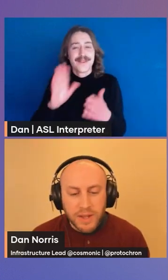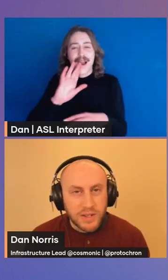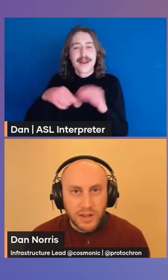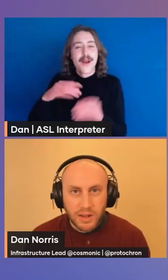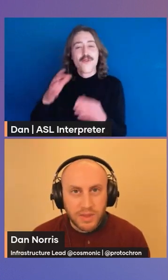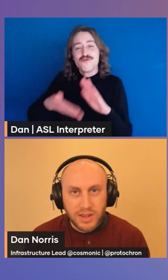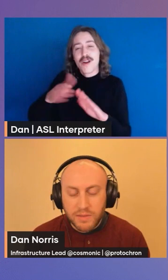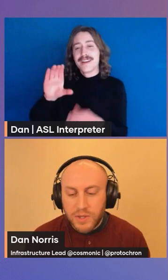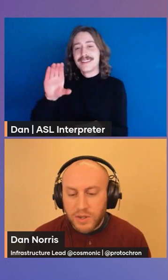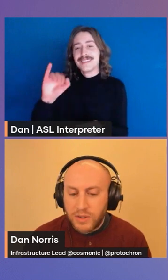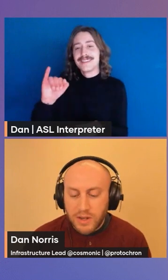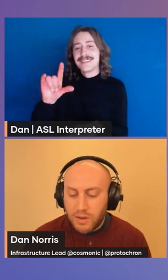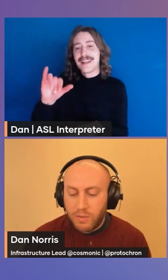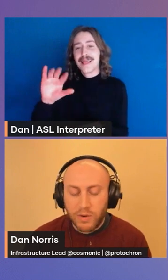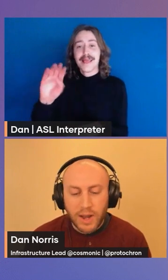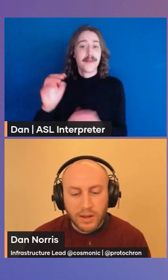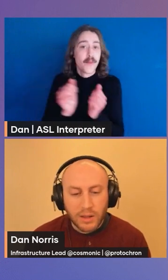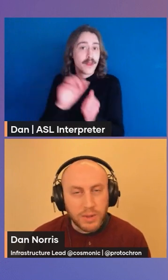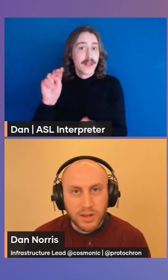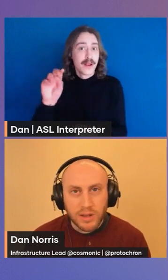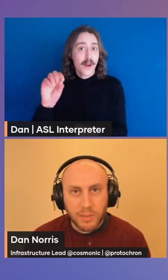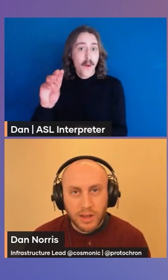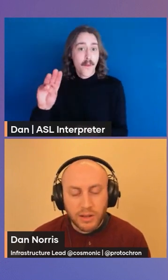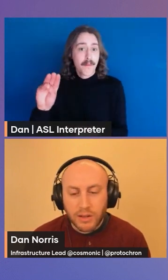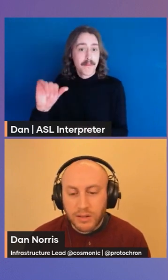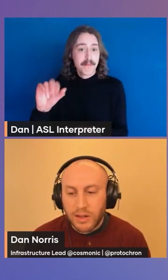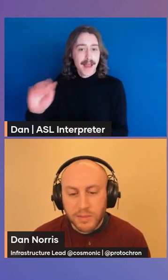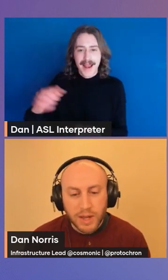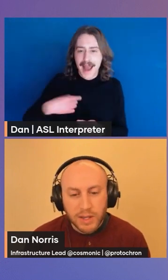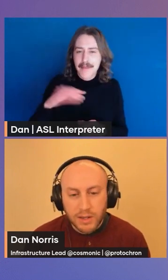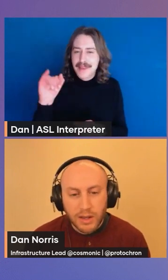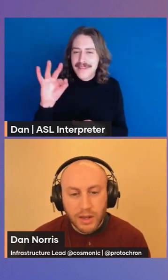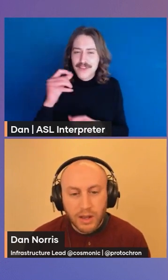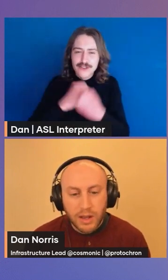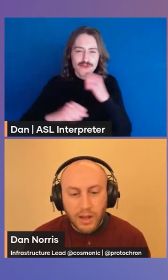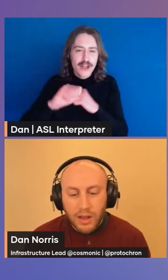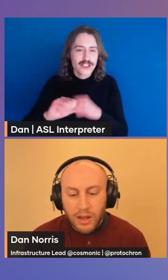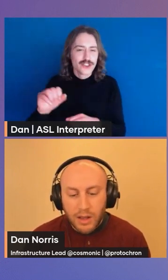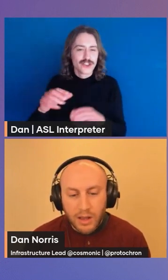As mentioned, I'm the infrastructure lead over at a company called Cosmonic.